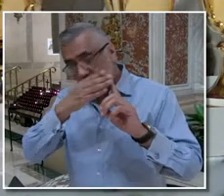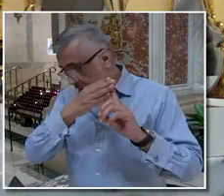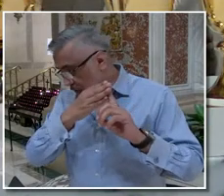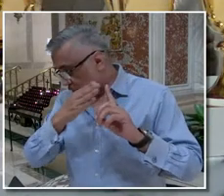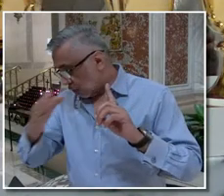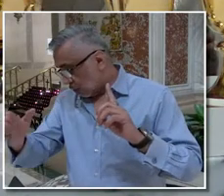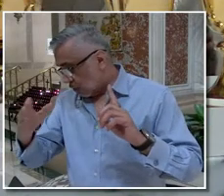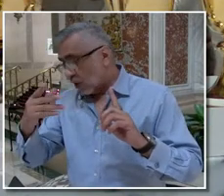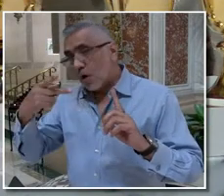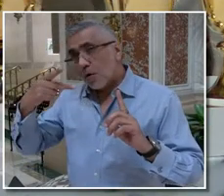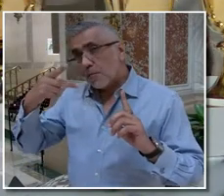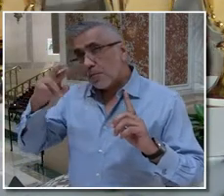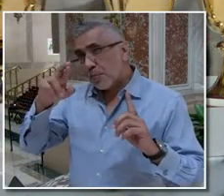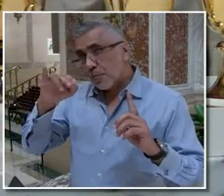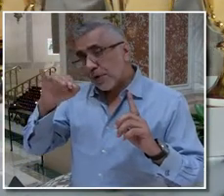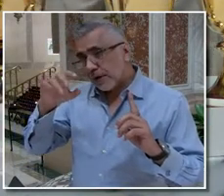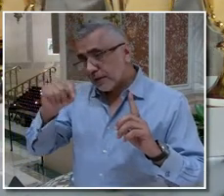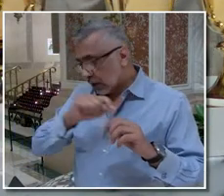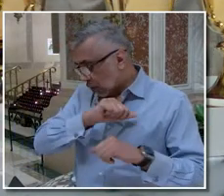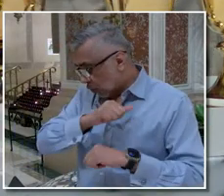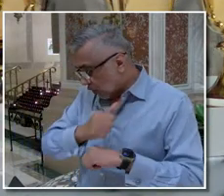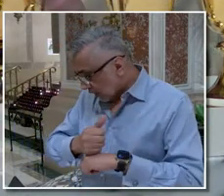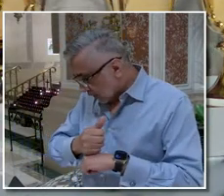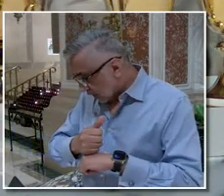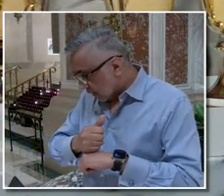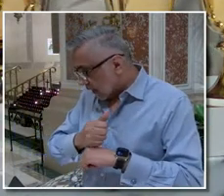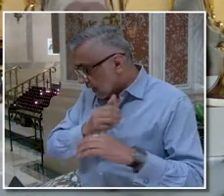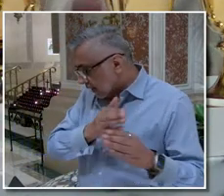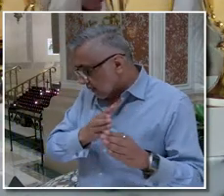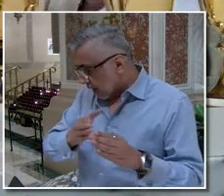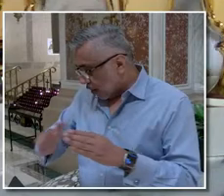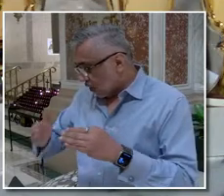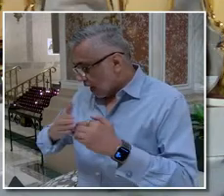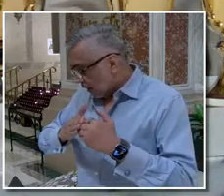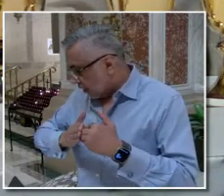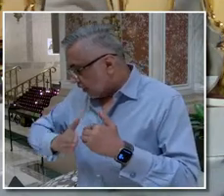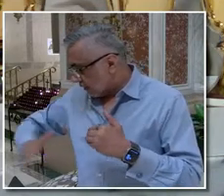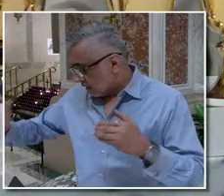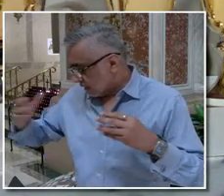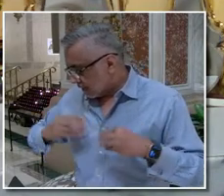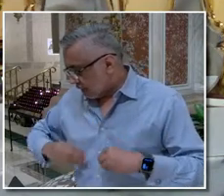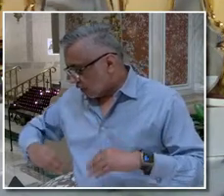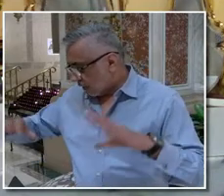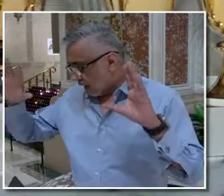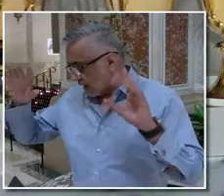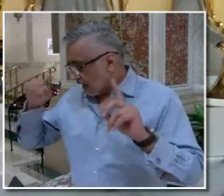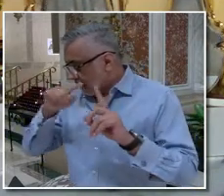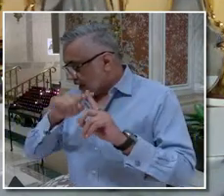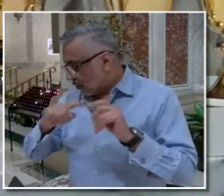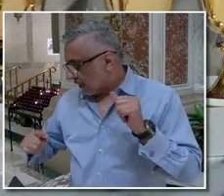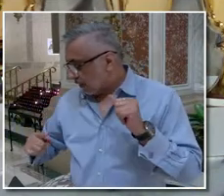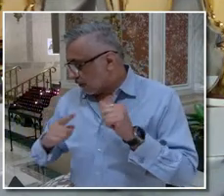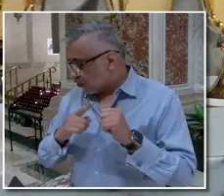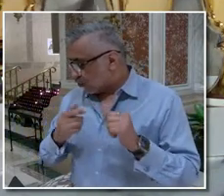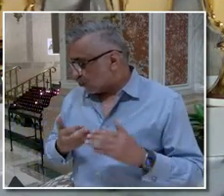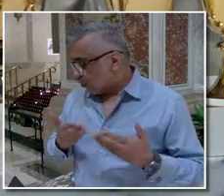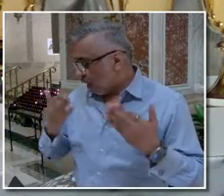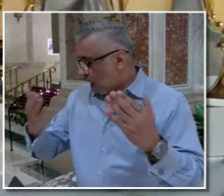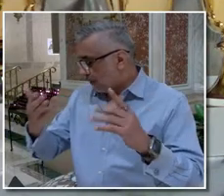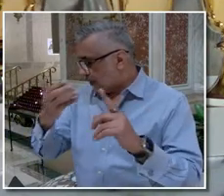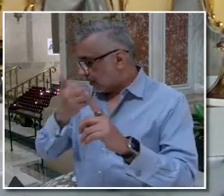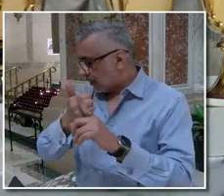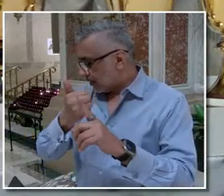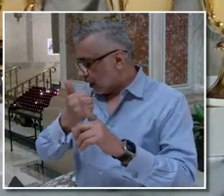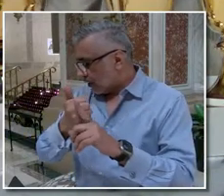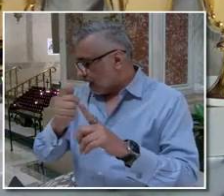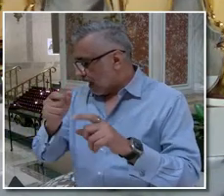priest, who instituted the pattern of an everlasting sacrifice and was the first to offer himself